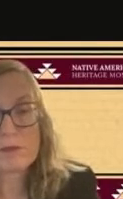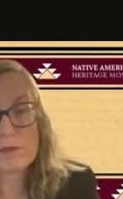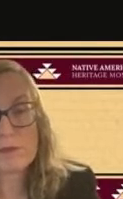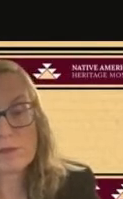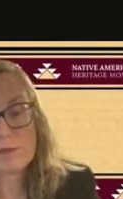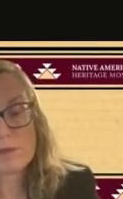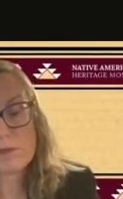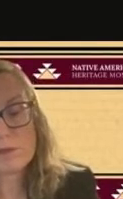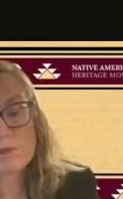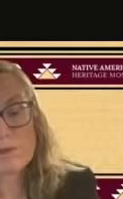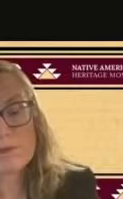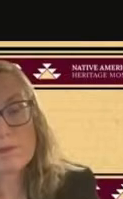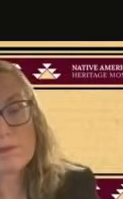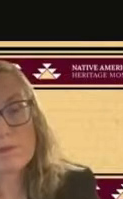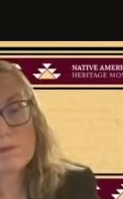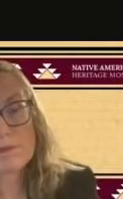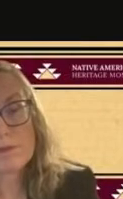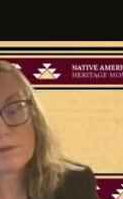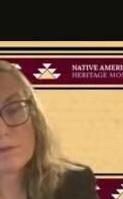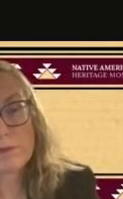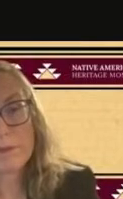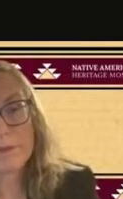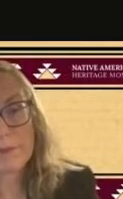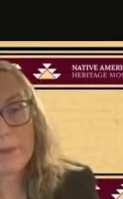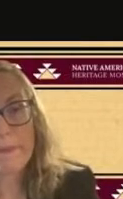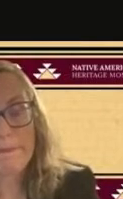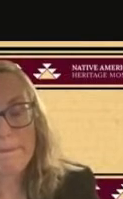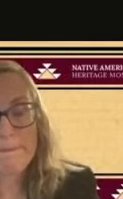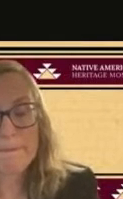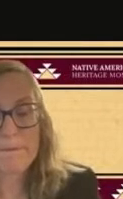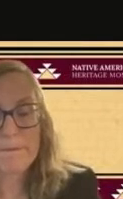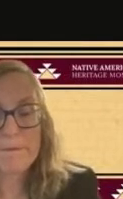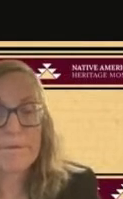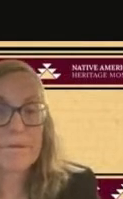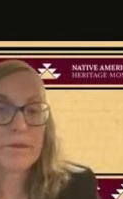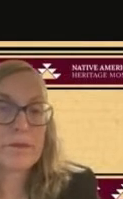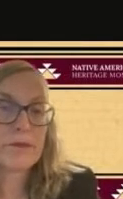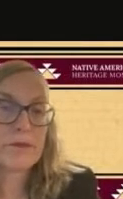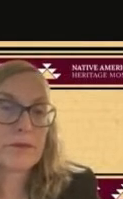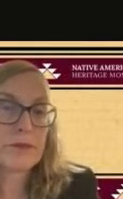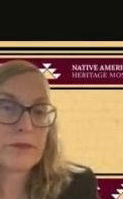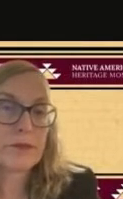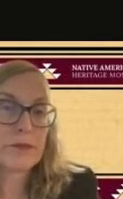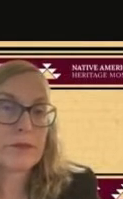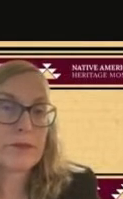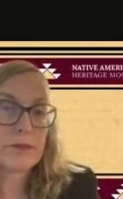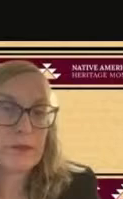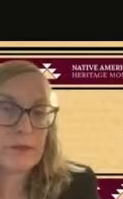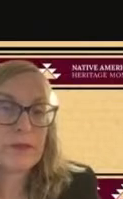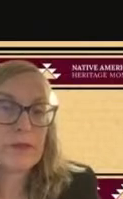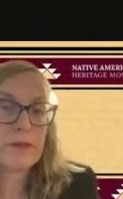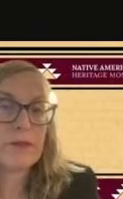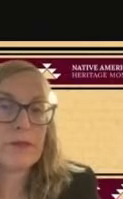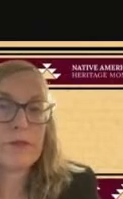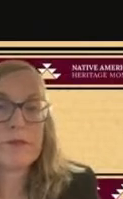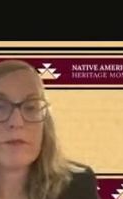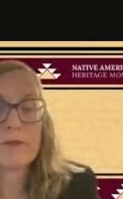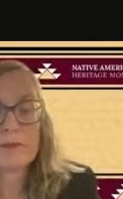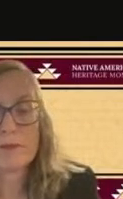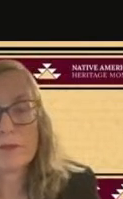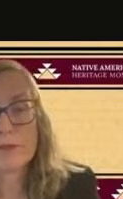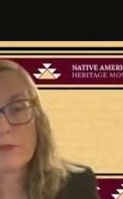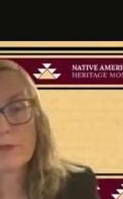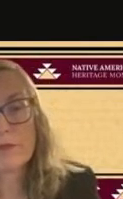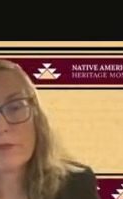commented, someone with relationship with parents and understands parents, families are key to student